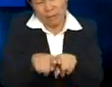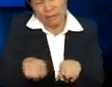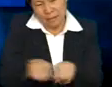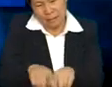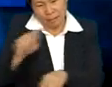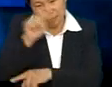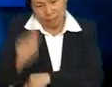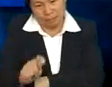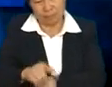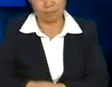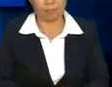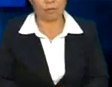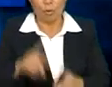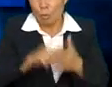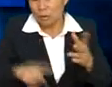the same,